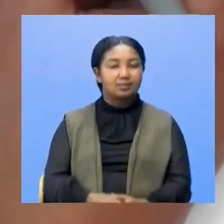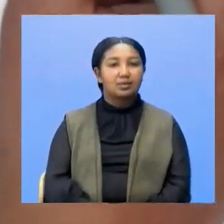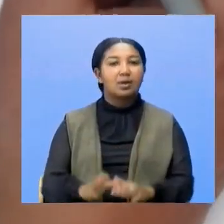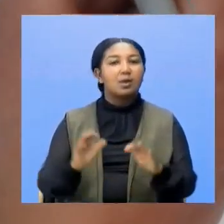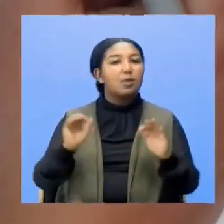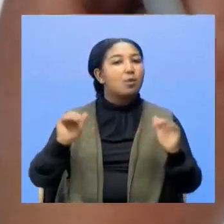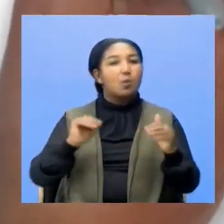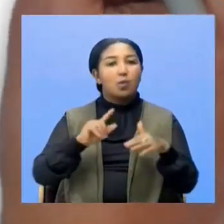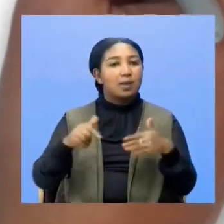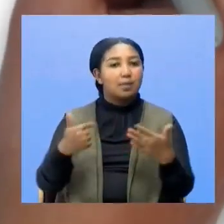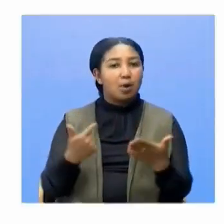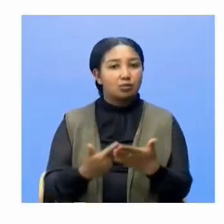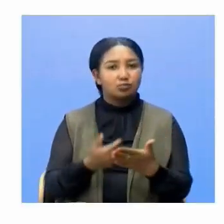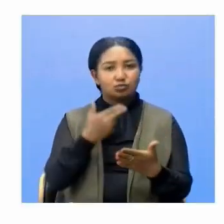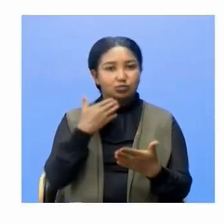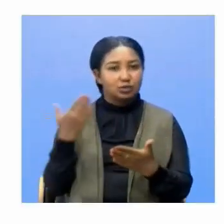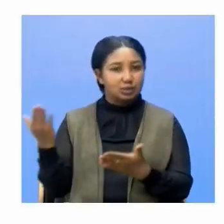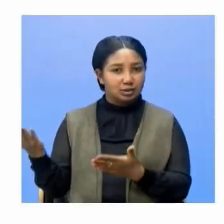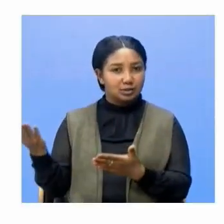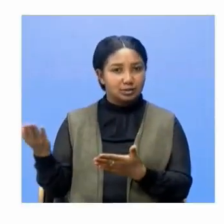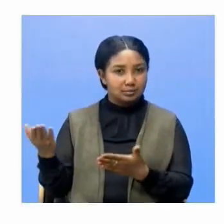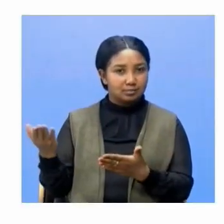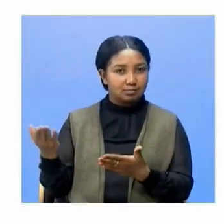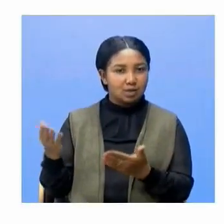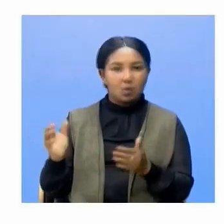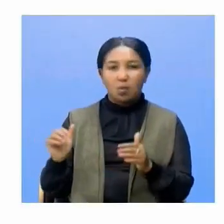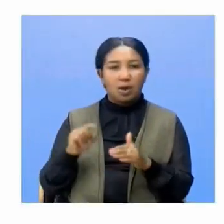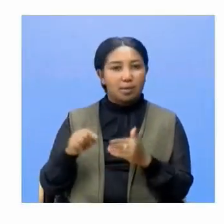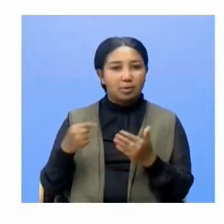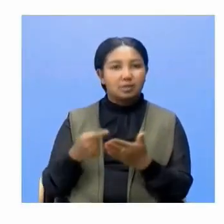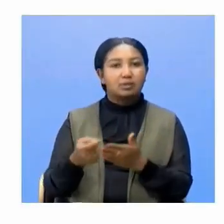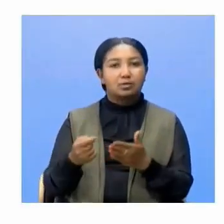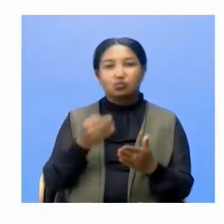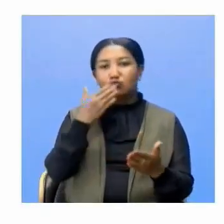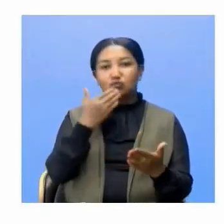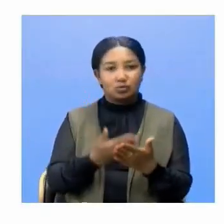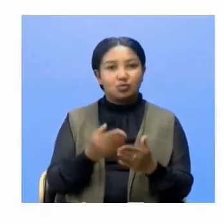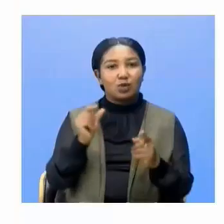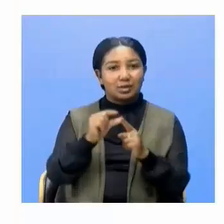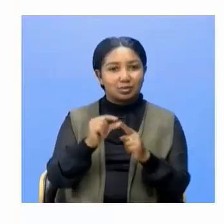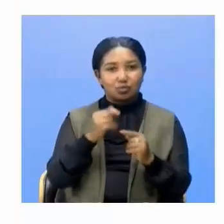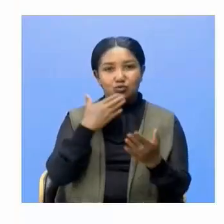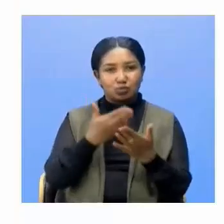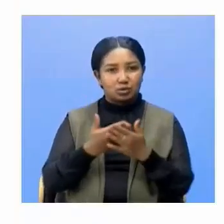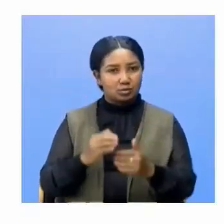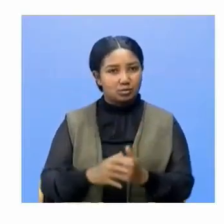How about good? How about this word good?